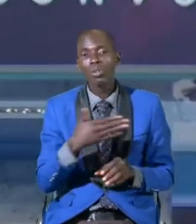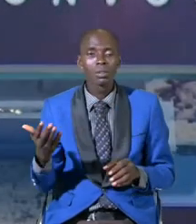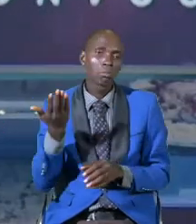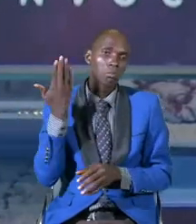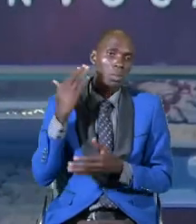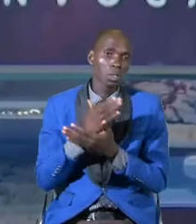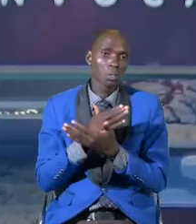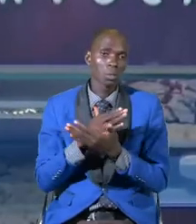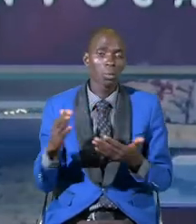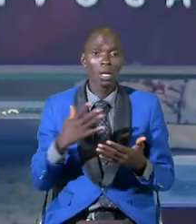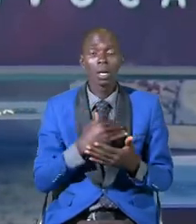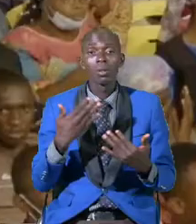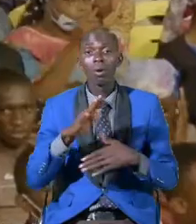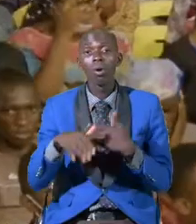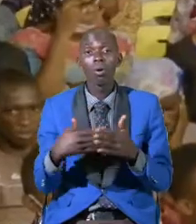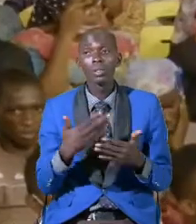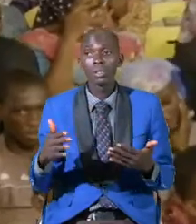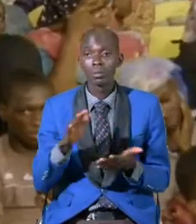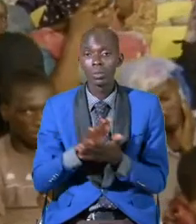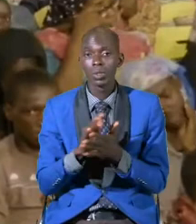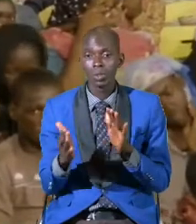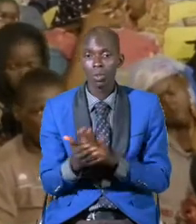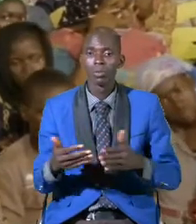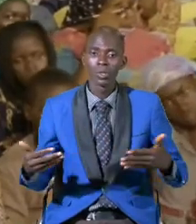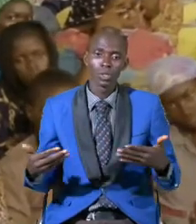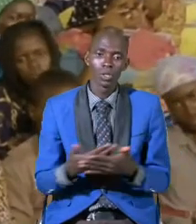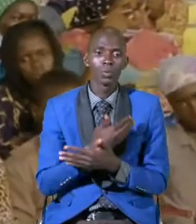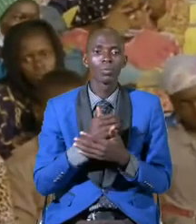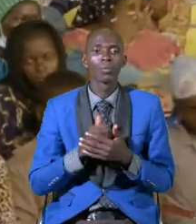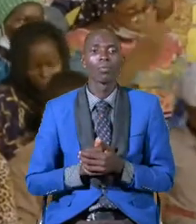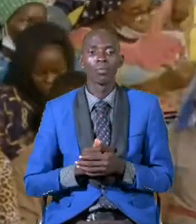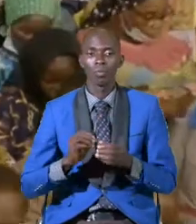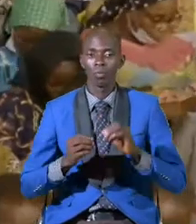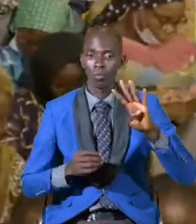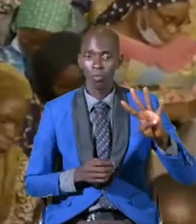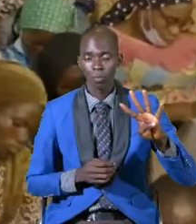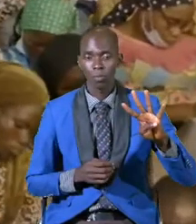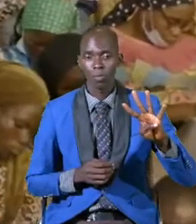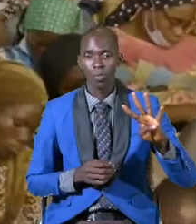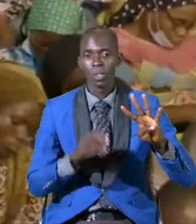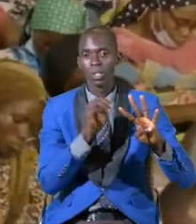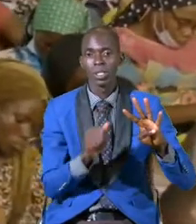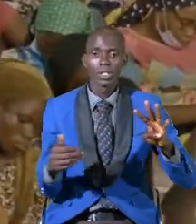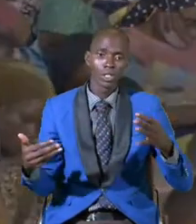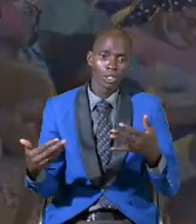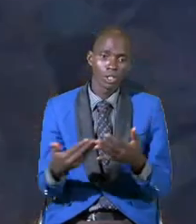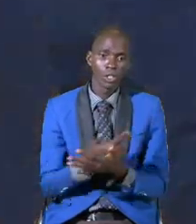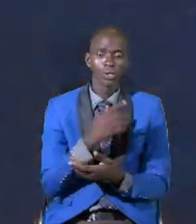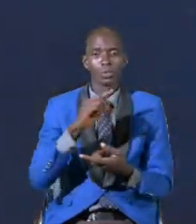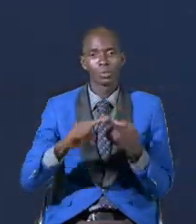behold, tell me, all things have become new. Number four, a new companionship. A